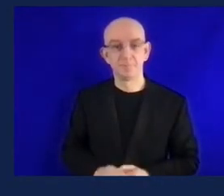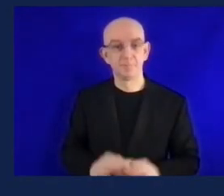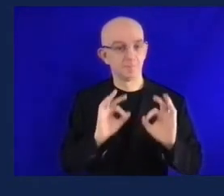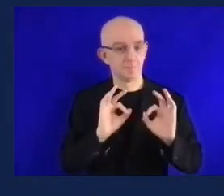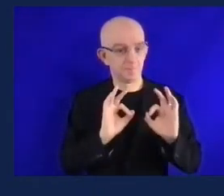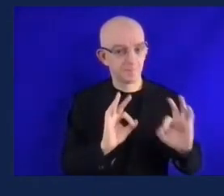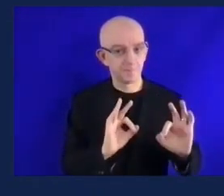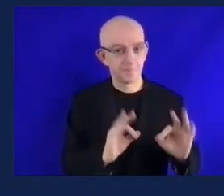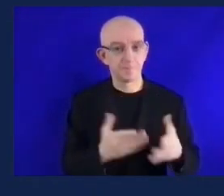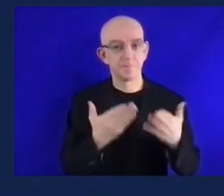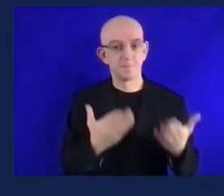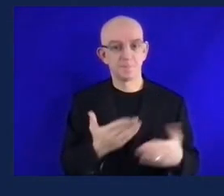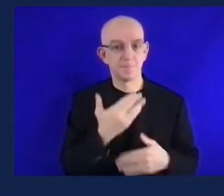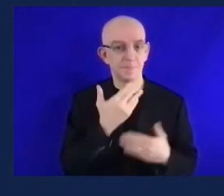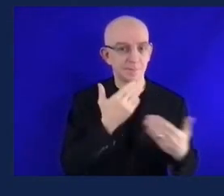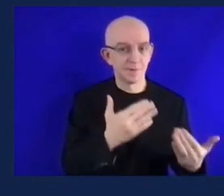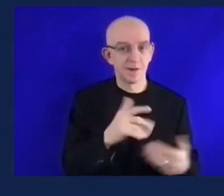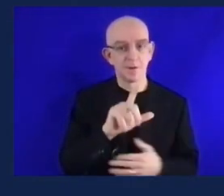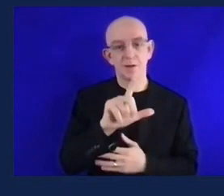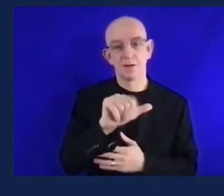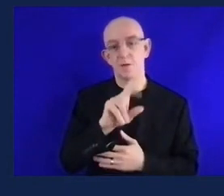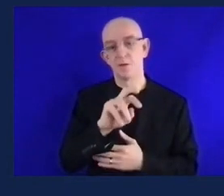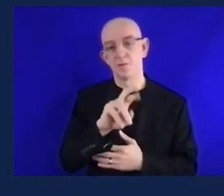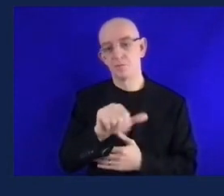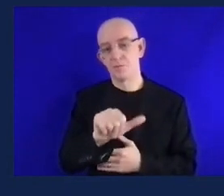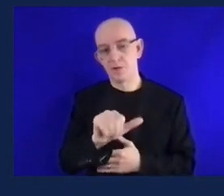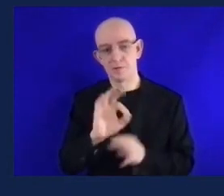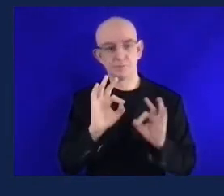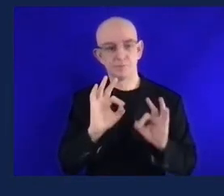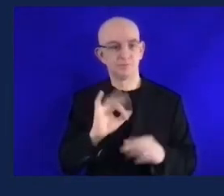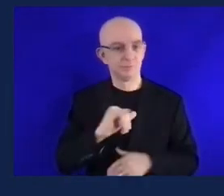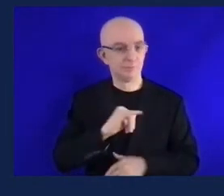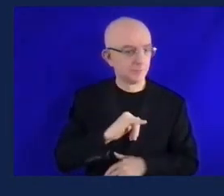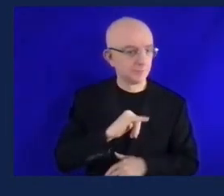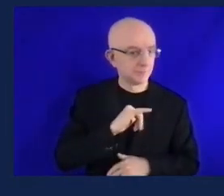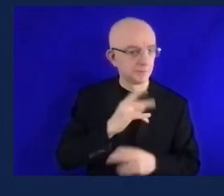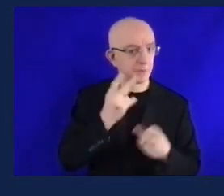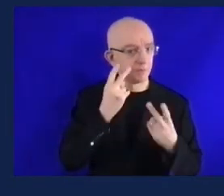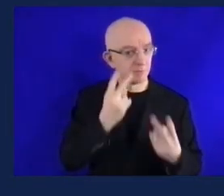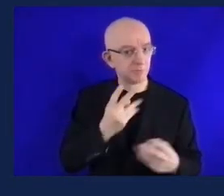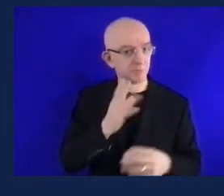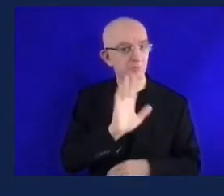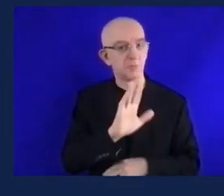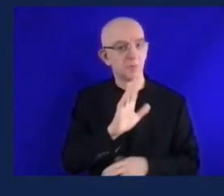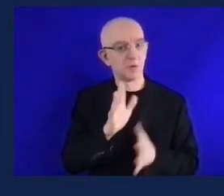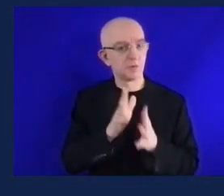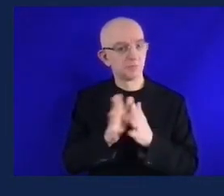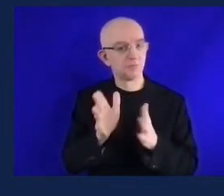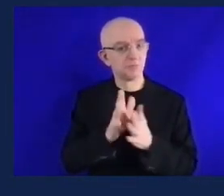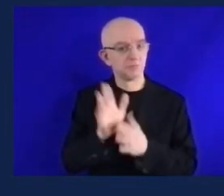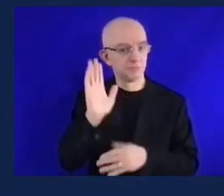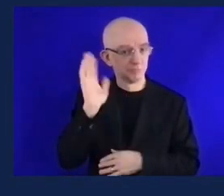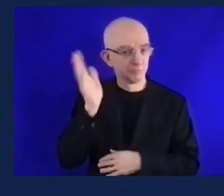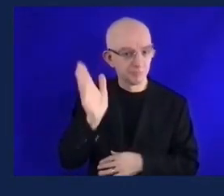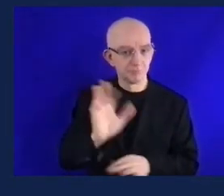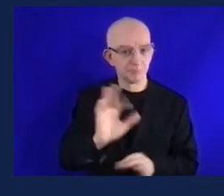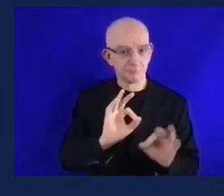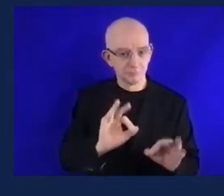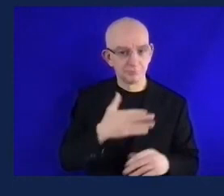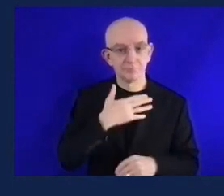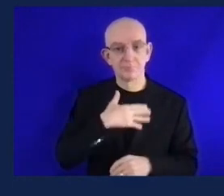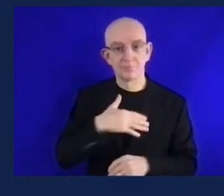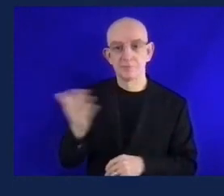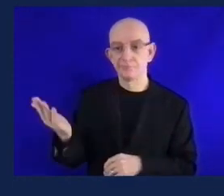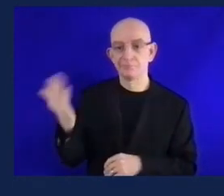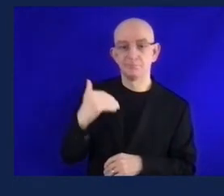to ask, because I think you highlighted a really common complaint in women's football, that there's a lack of information available,